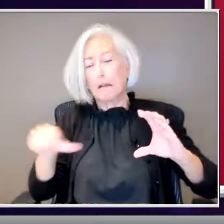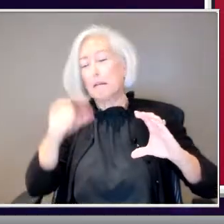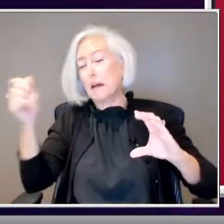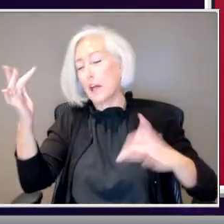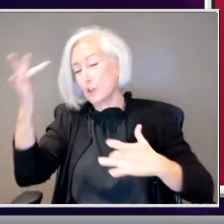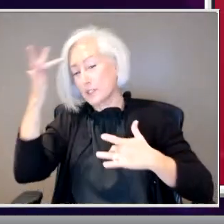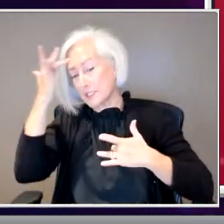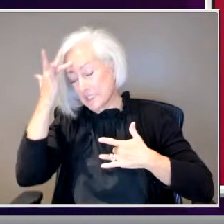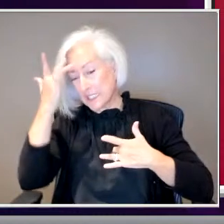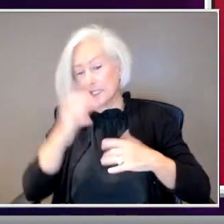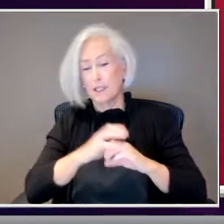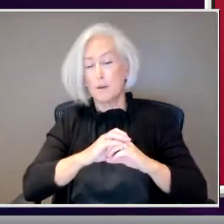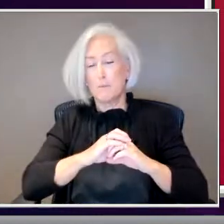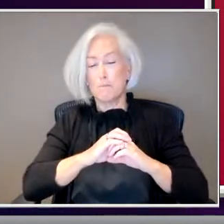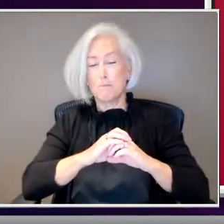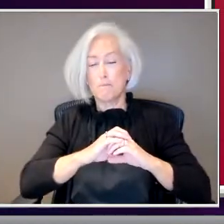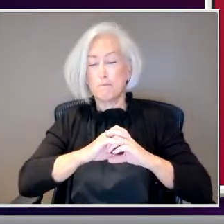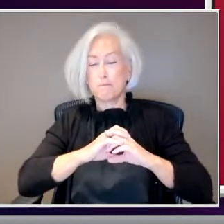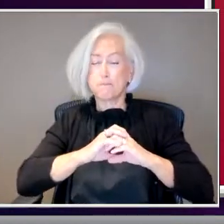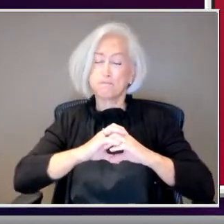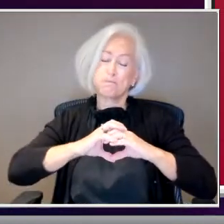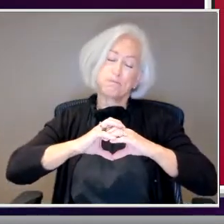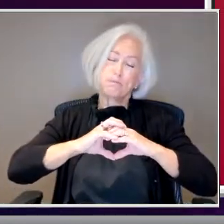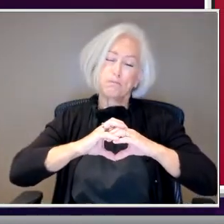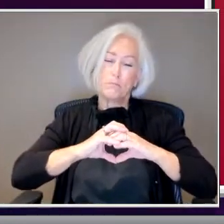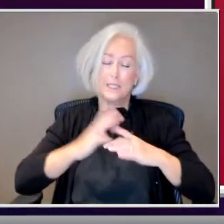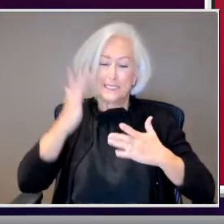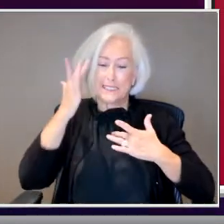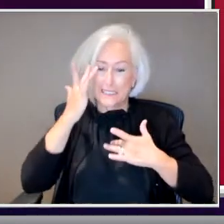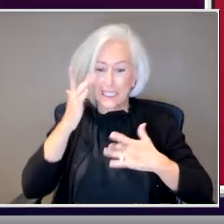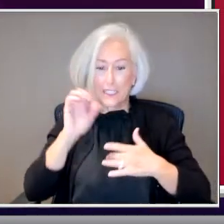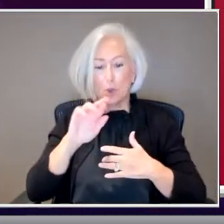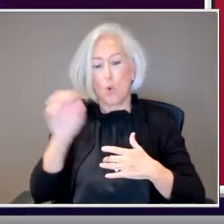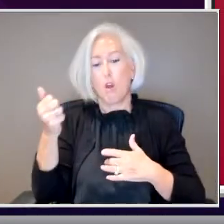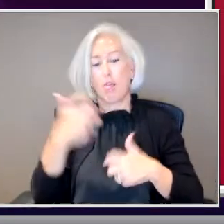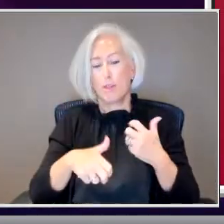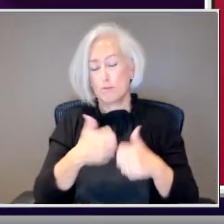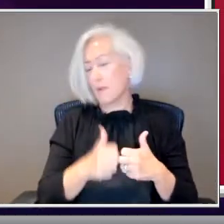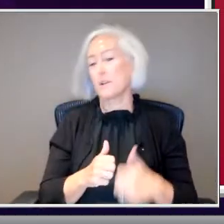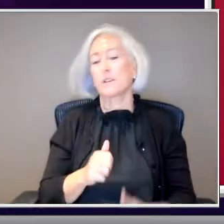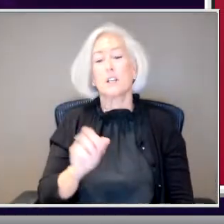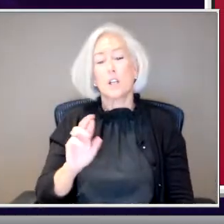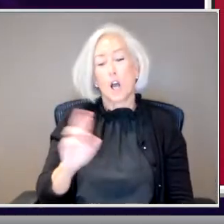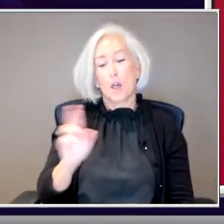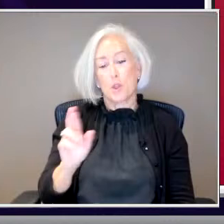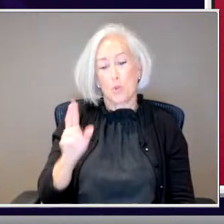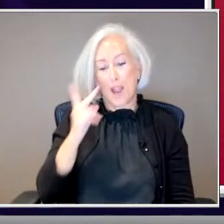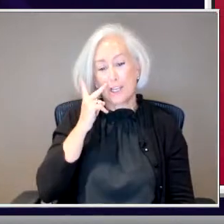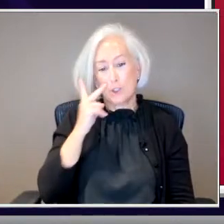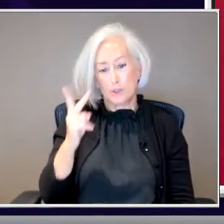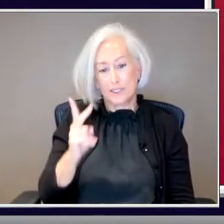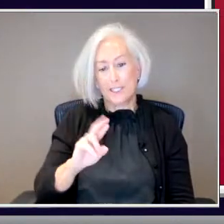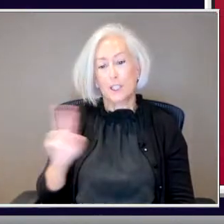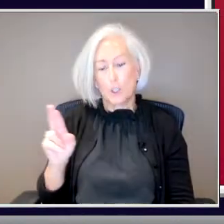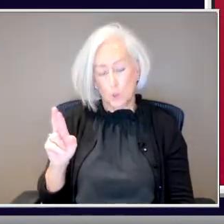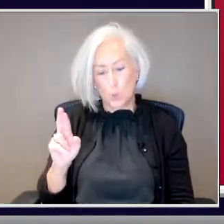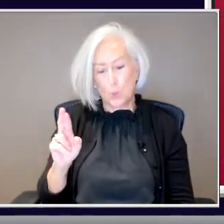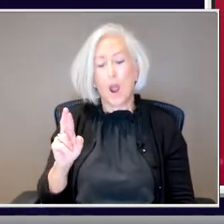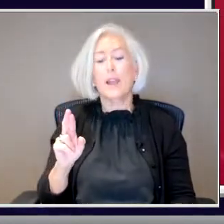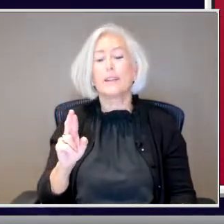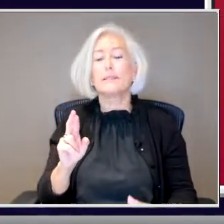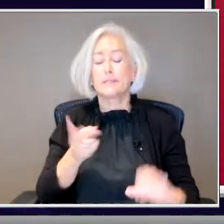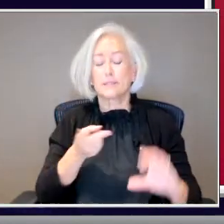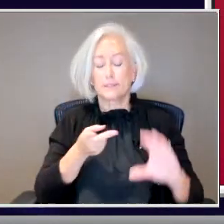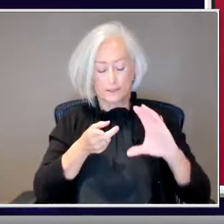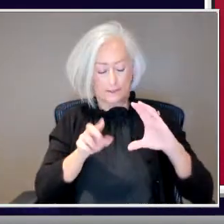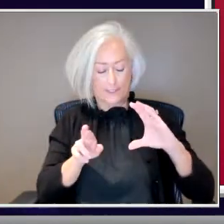So here we see the left ventricle on the right side of the chamber with the thicker walls and the right ventricle with thinner walls, and we see that the pumping function of the